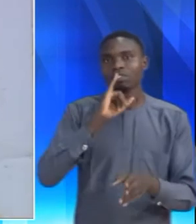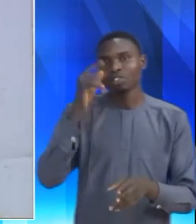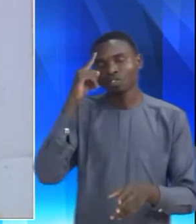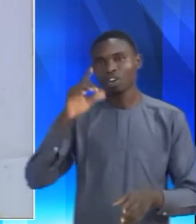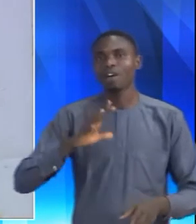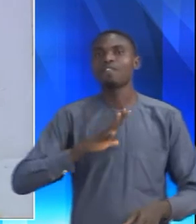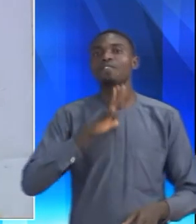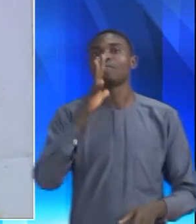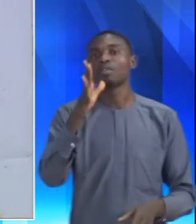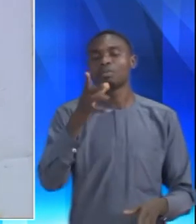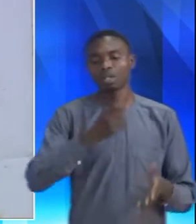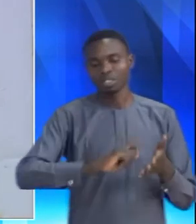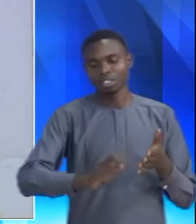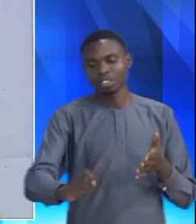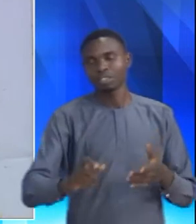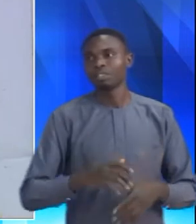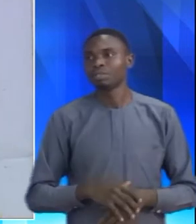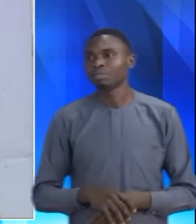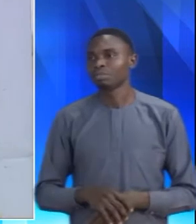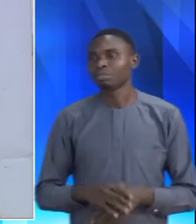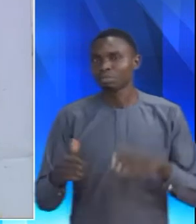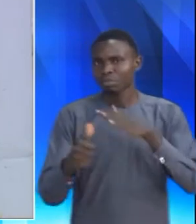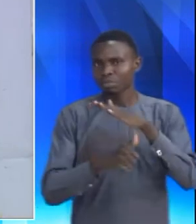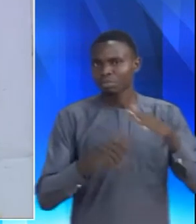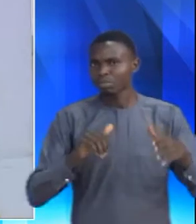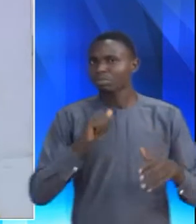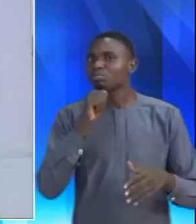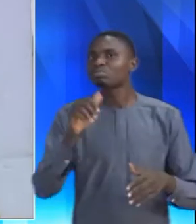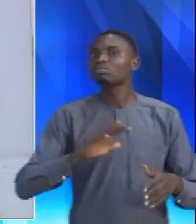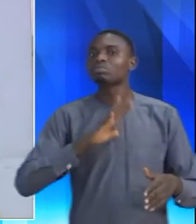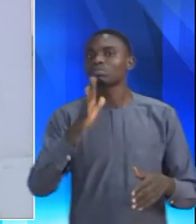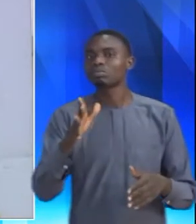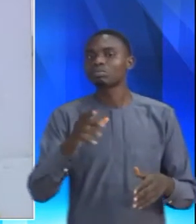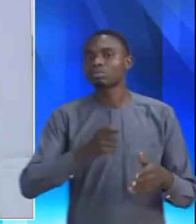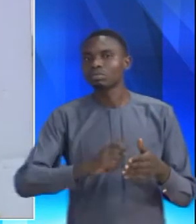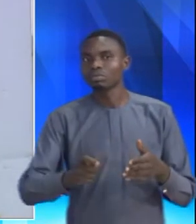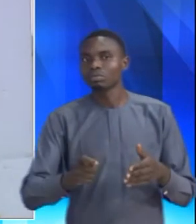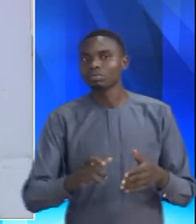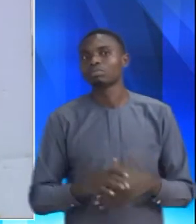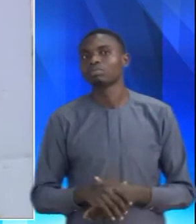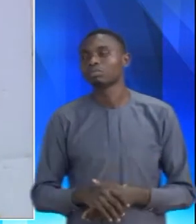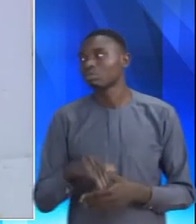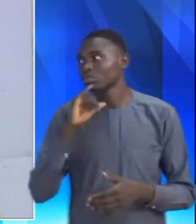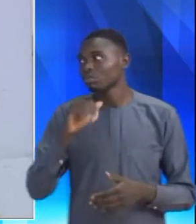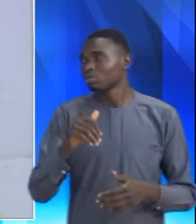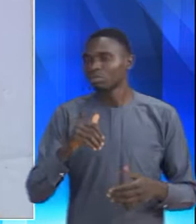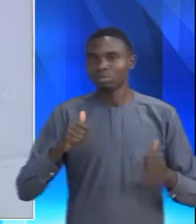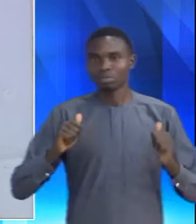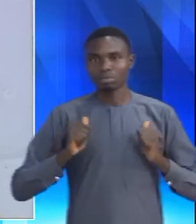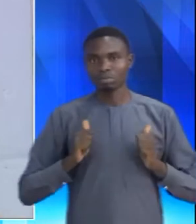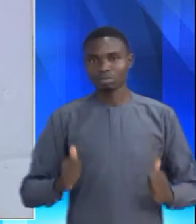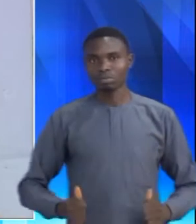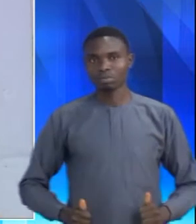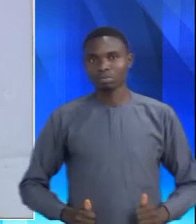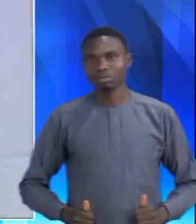characteristics. Under informal letter writing, the first item there is address, the writer's